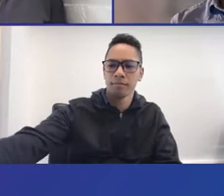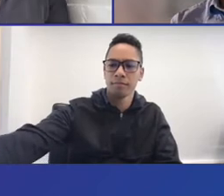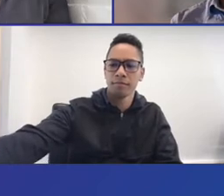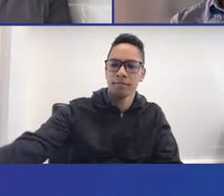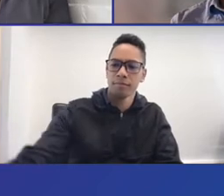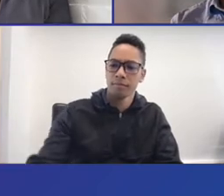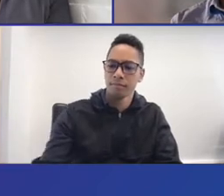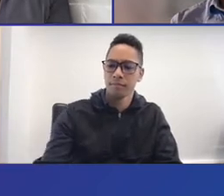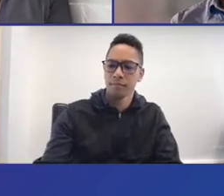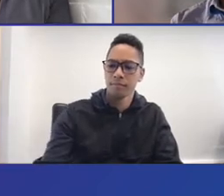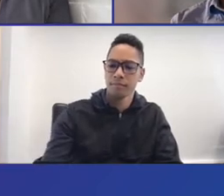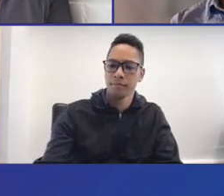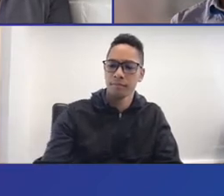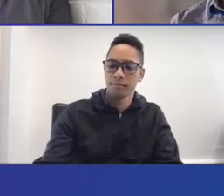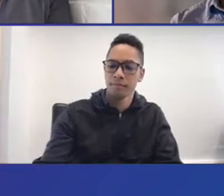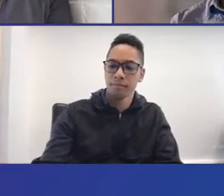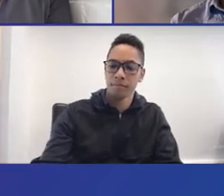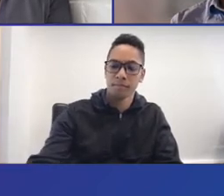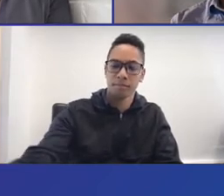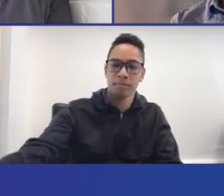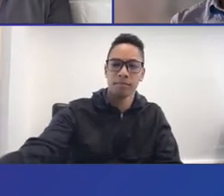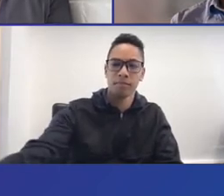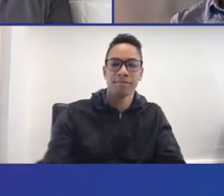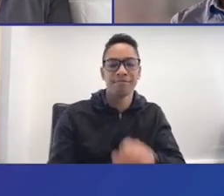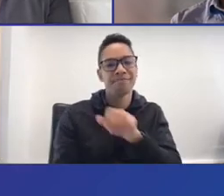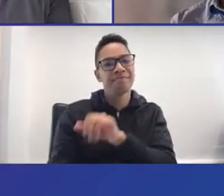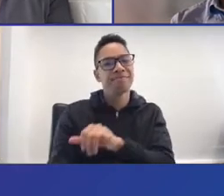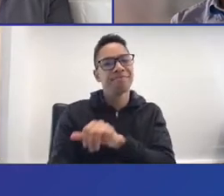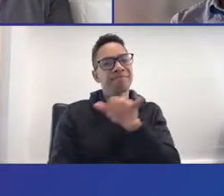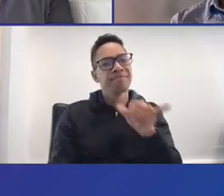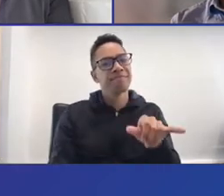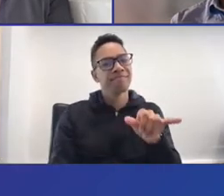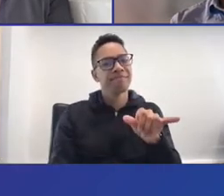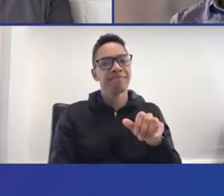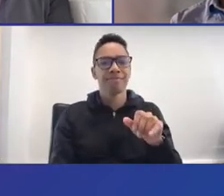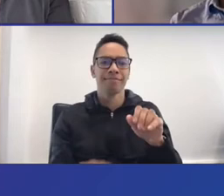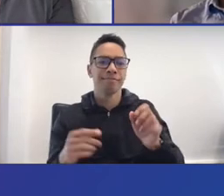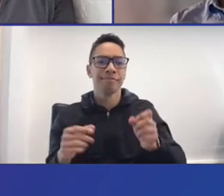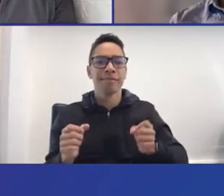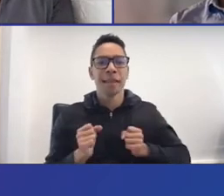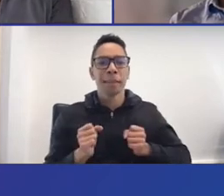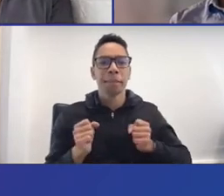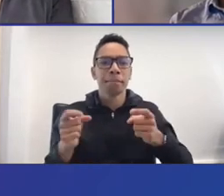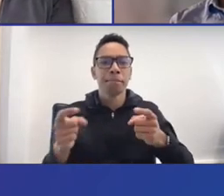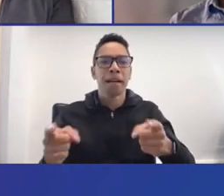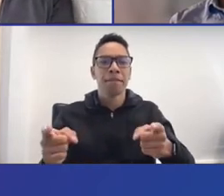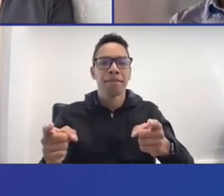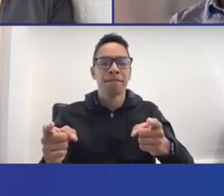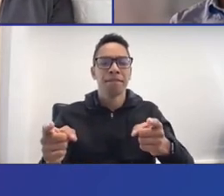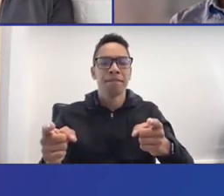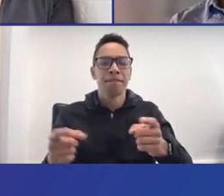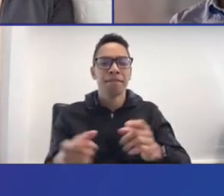maybe can be to the liking of an improvisation.